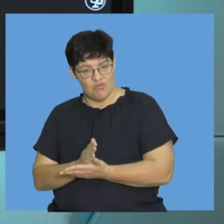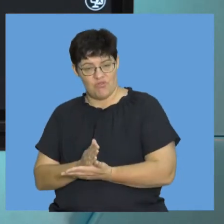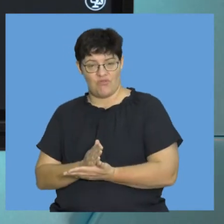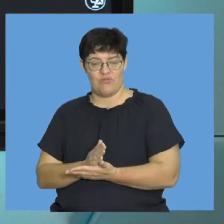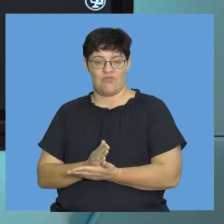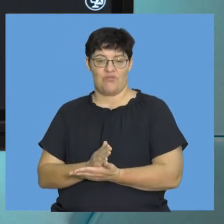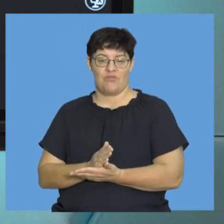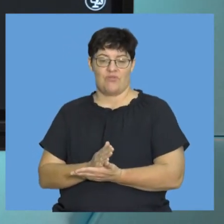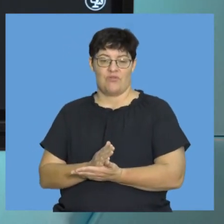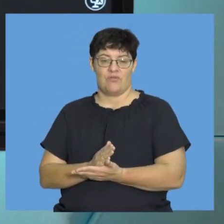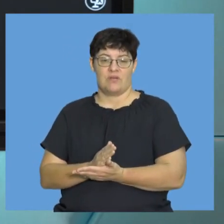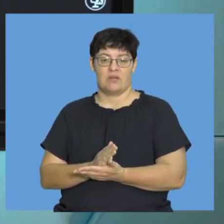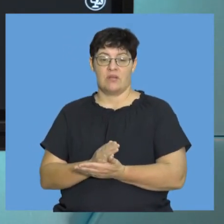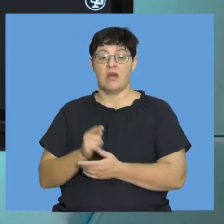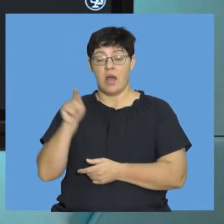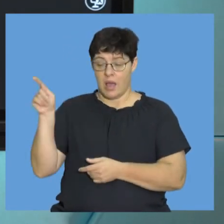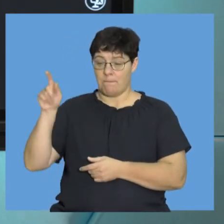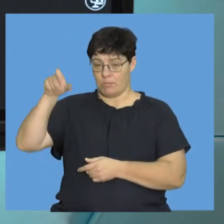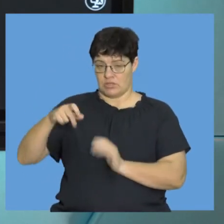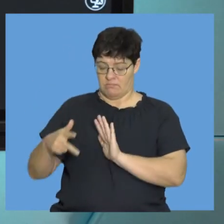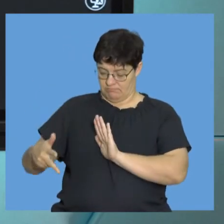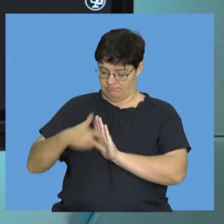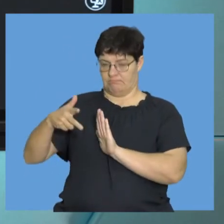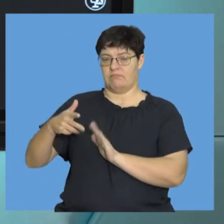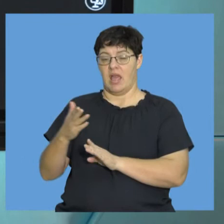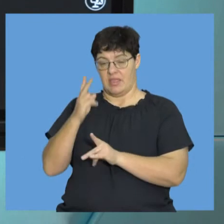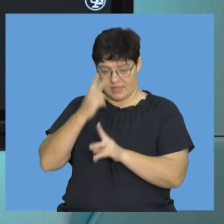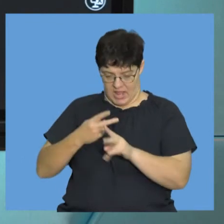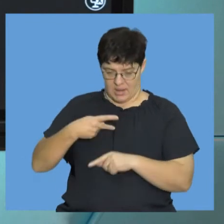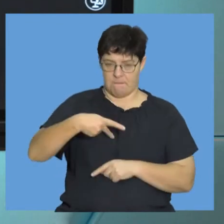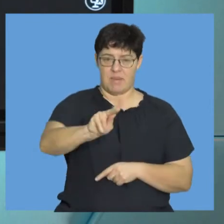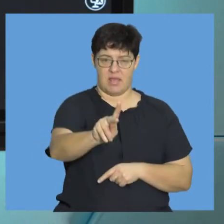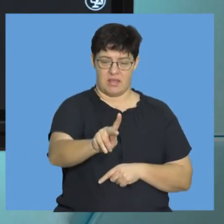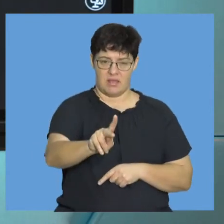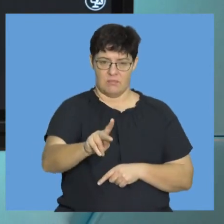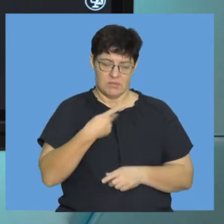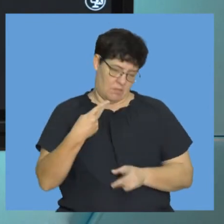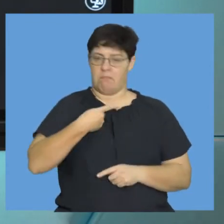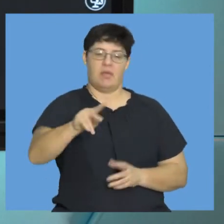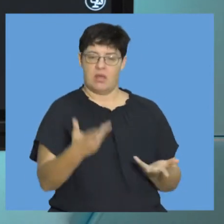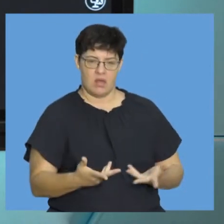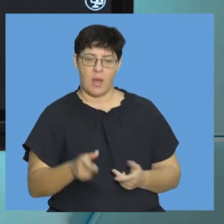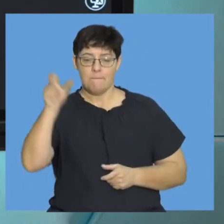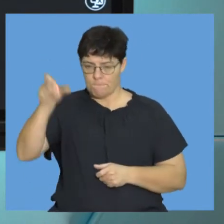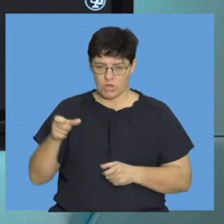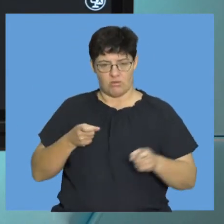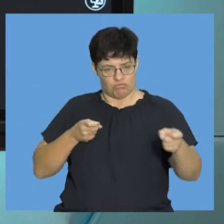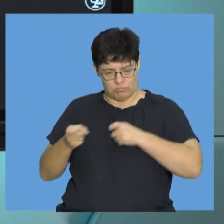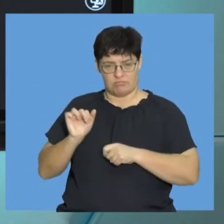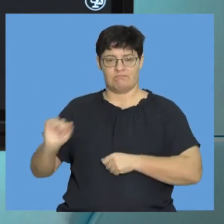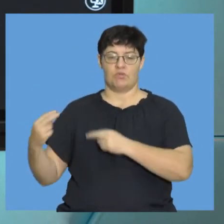that there's proper authorization of those payments. That means people that have been put in